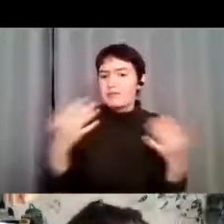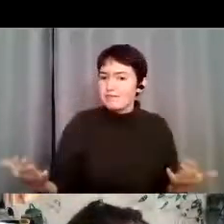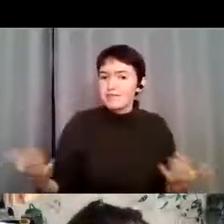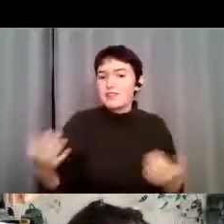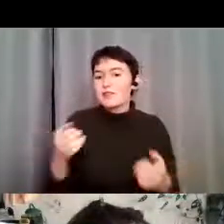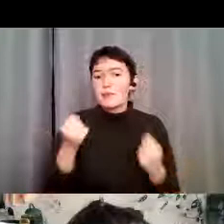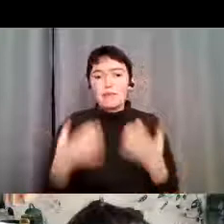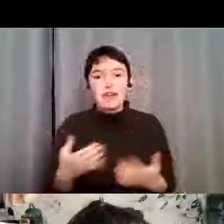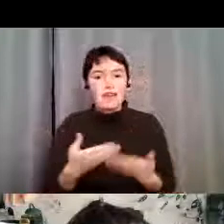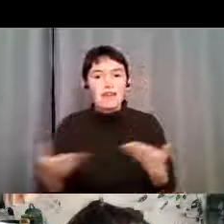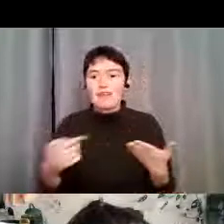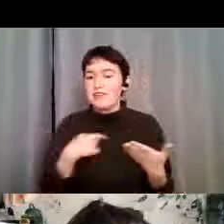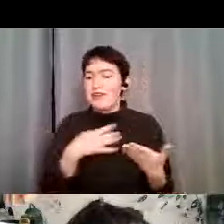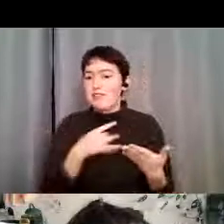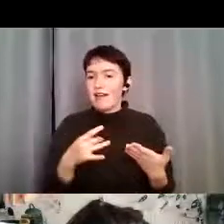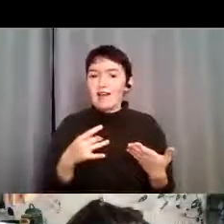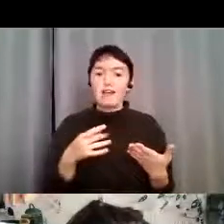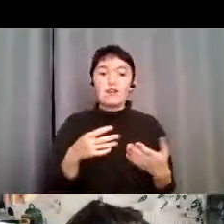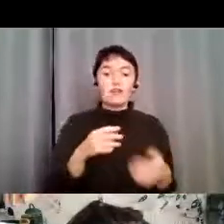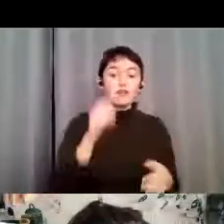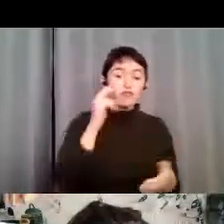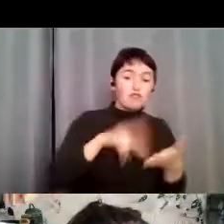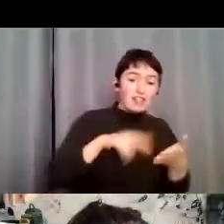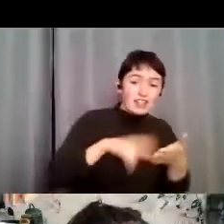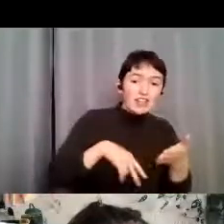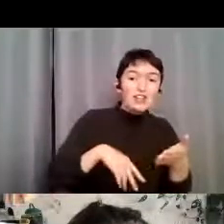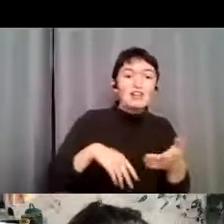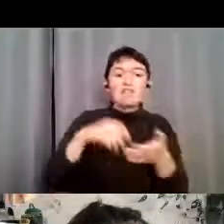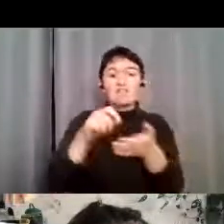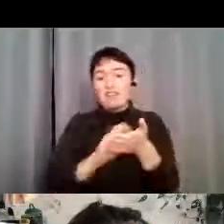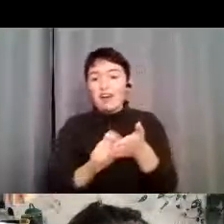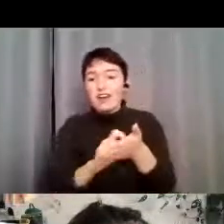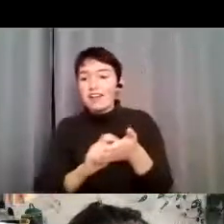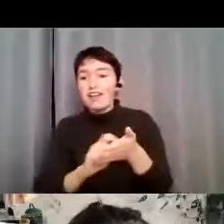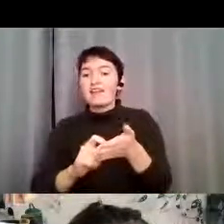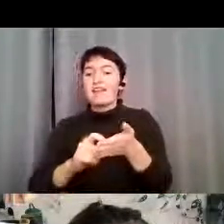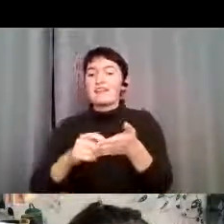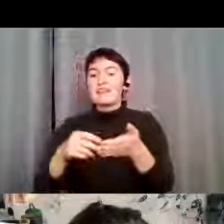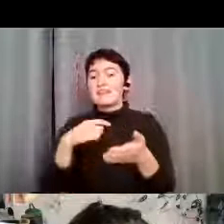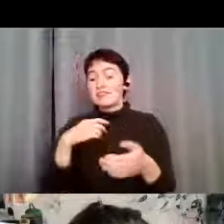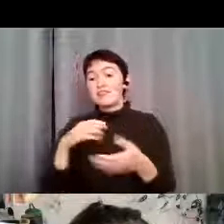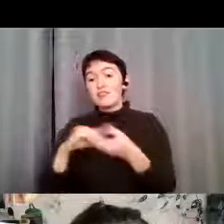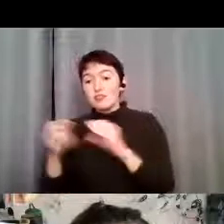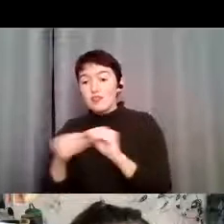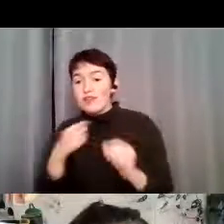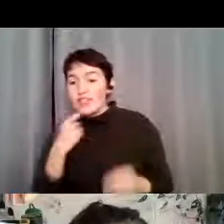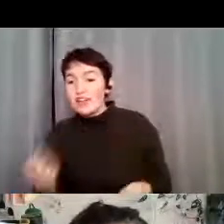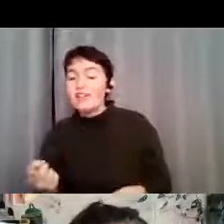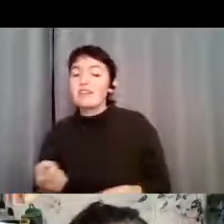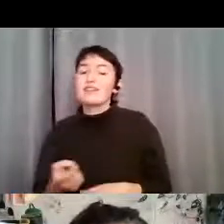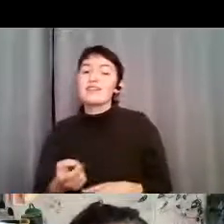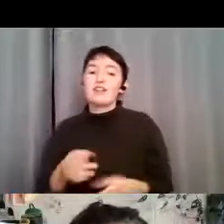reading, I liked writing and telling stories and learning about nature. And so looking